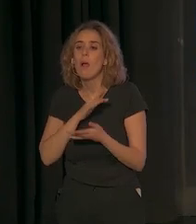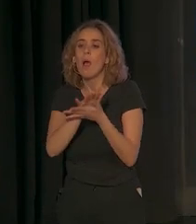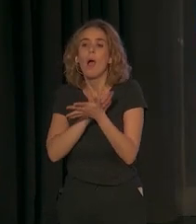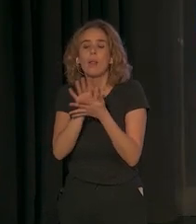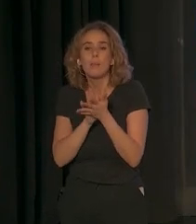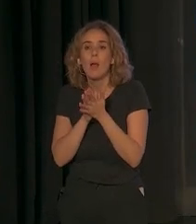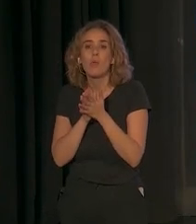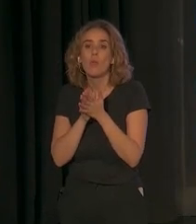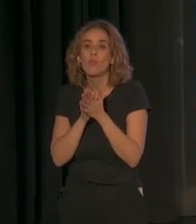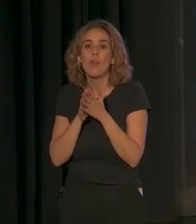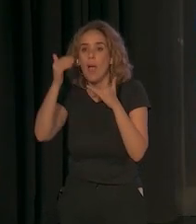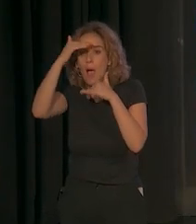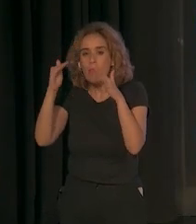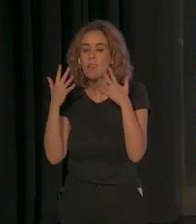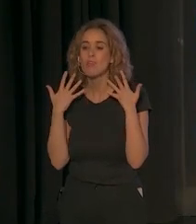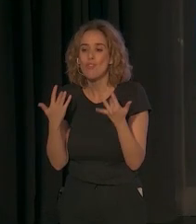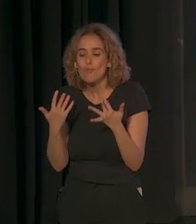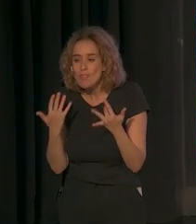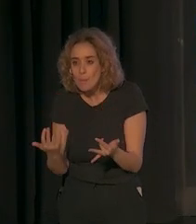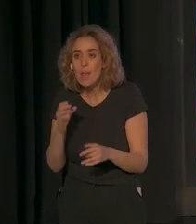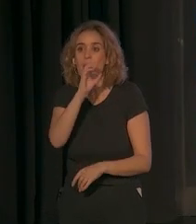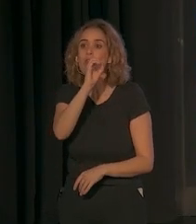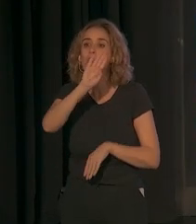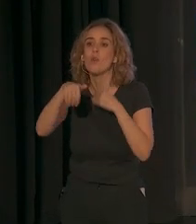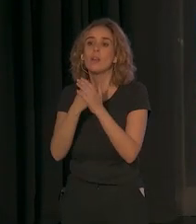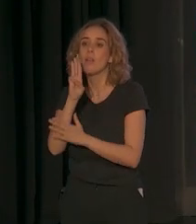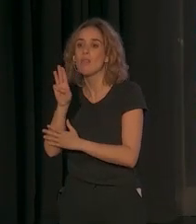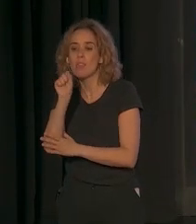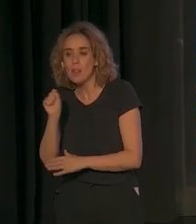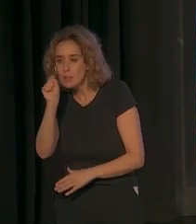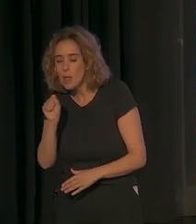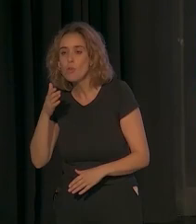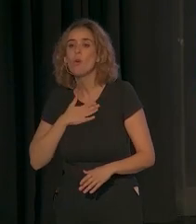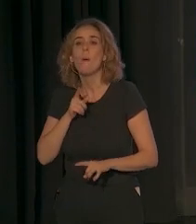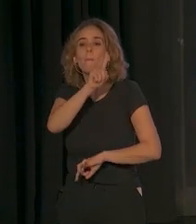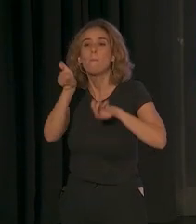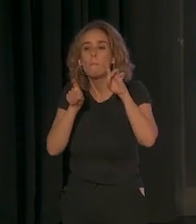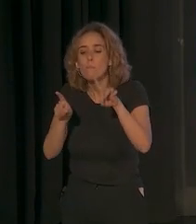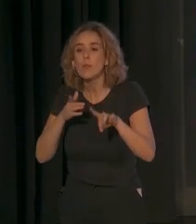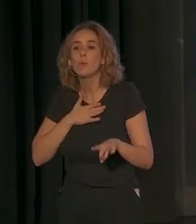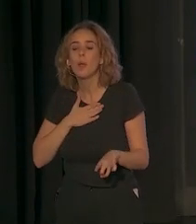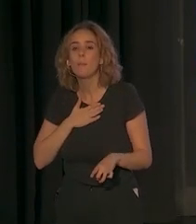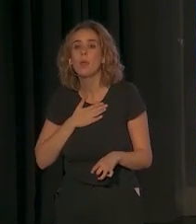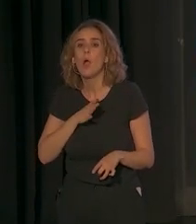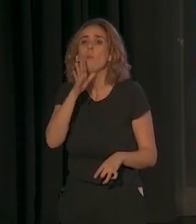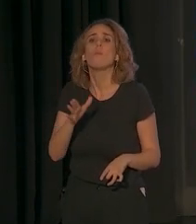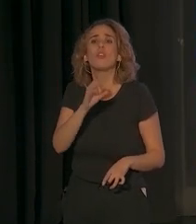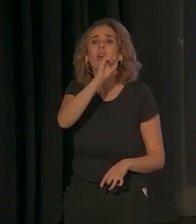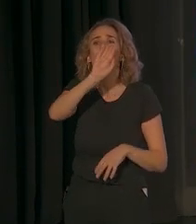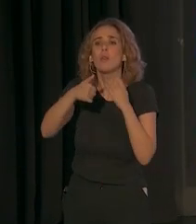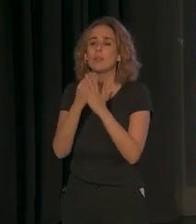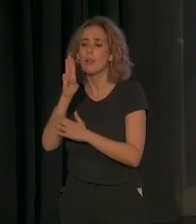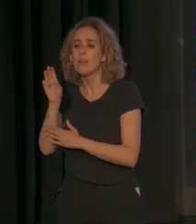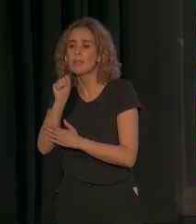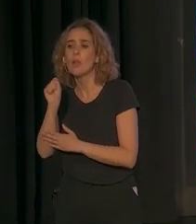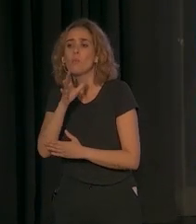informative. So you've been talking about early intervention, so for that's from 0 to 3. So my question is